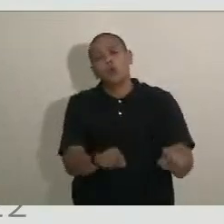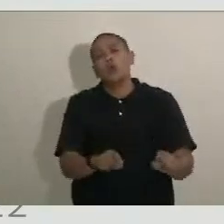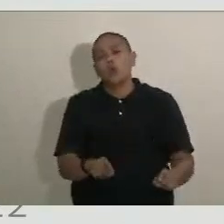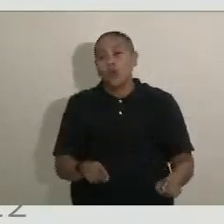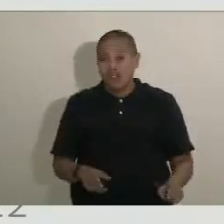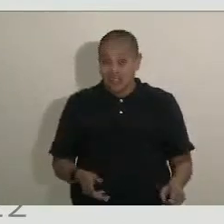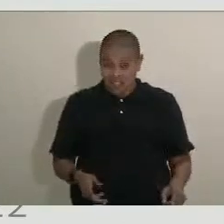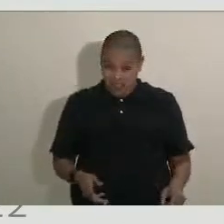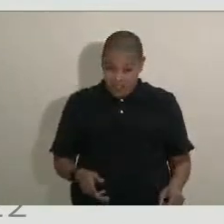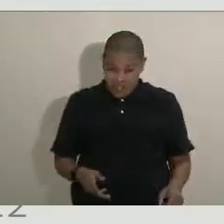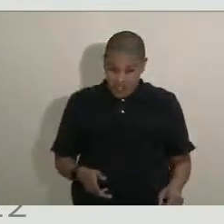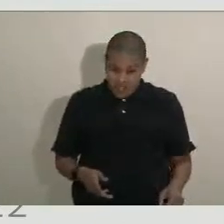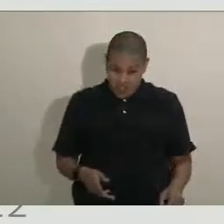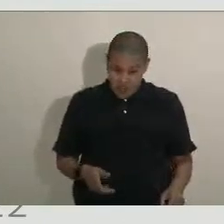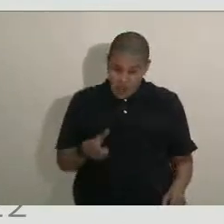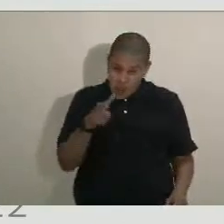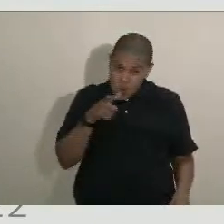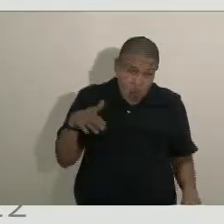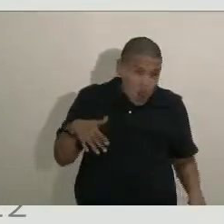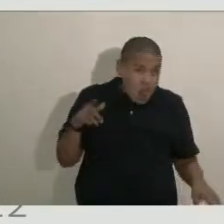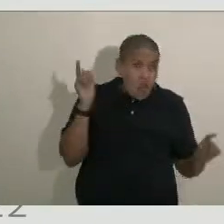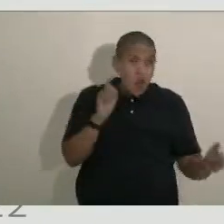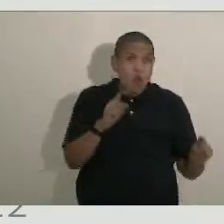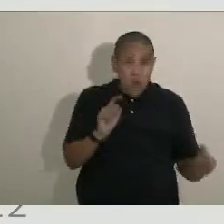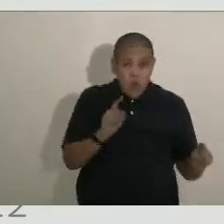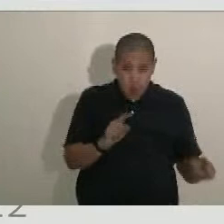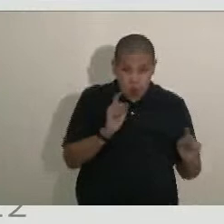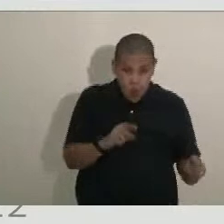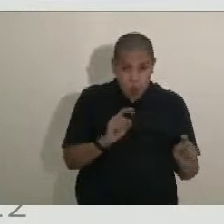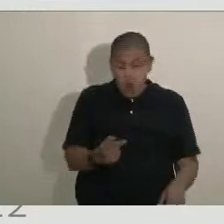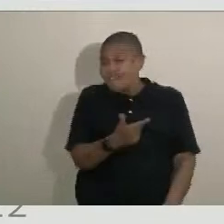as a result of COVID, we're still seeing that